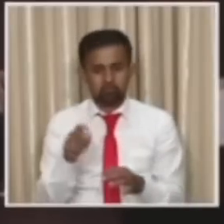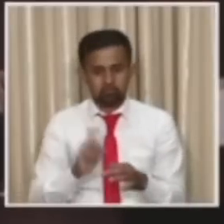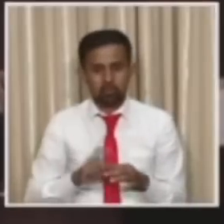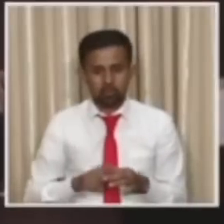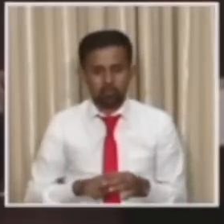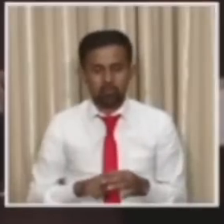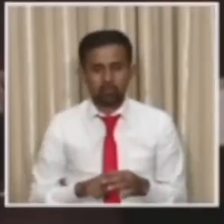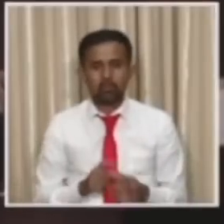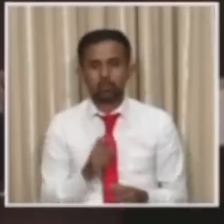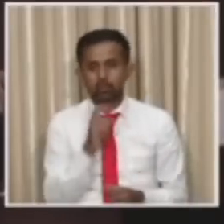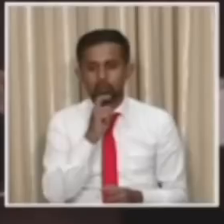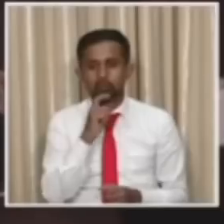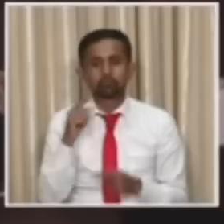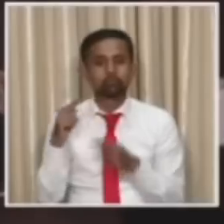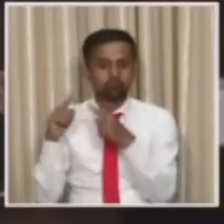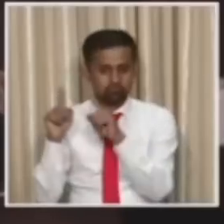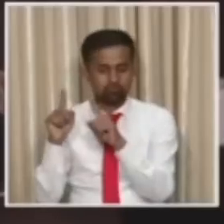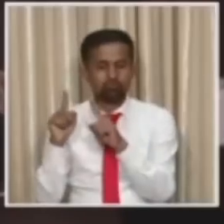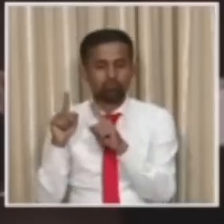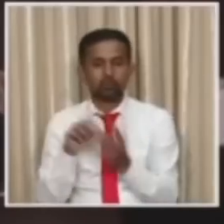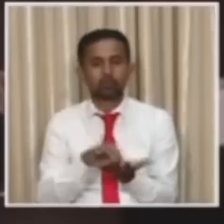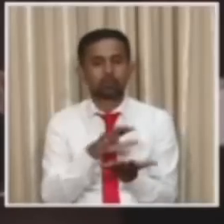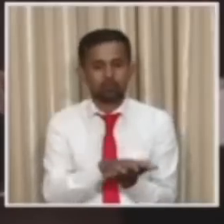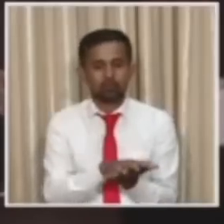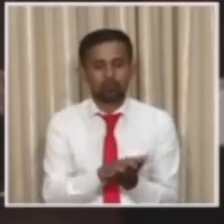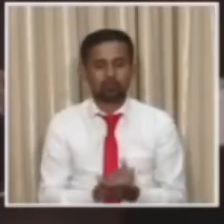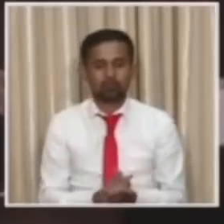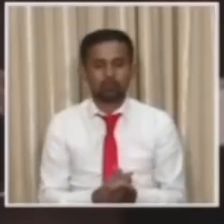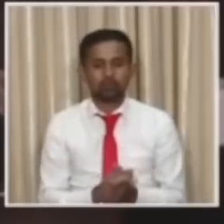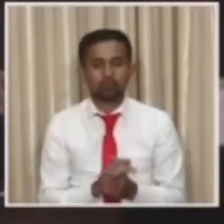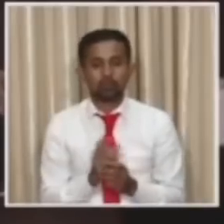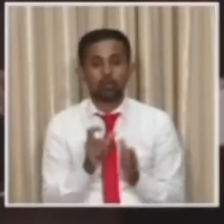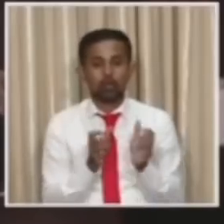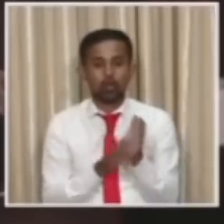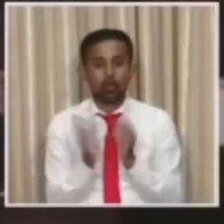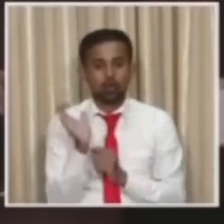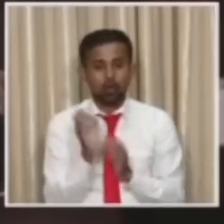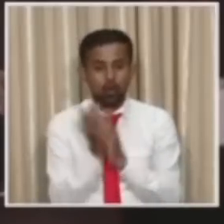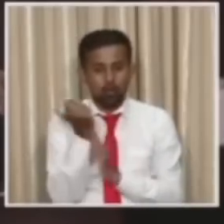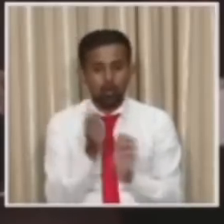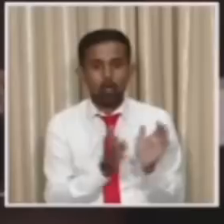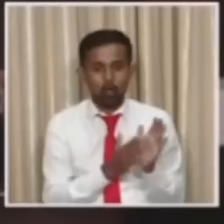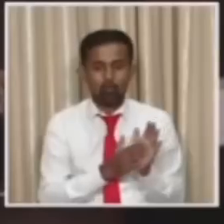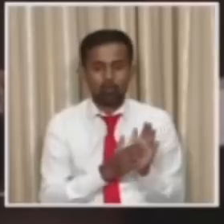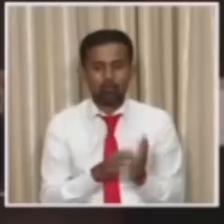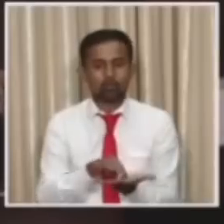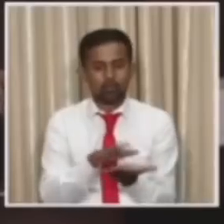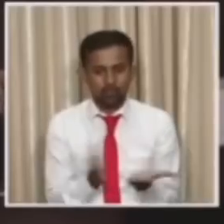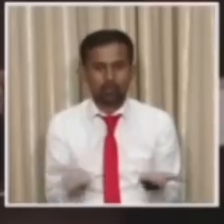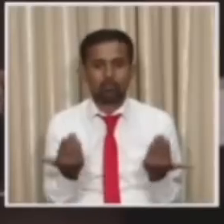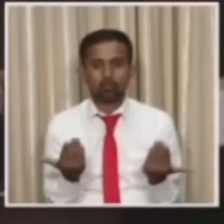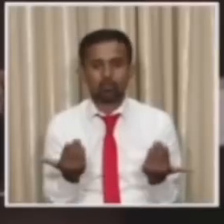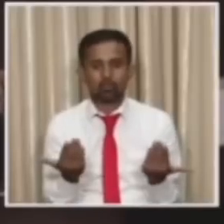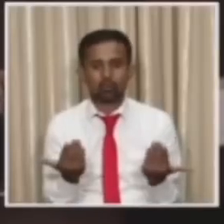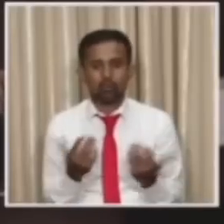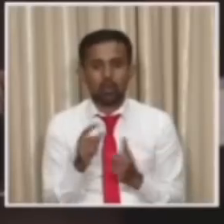actions but whatever it is the fact that he was stopped from attending parliament is a matter that all parliamentarians apart